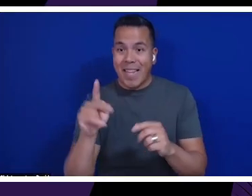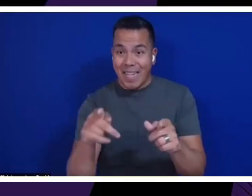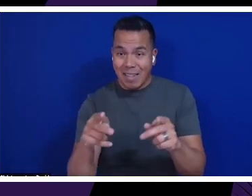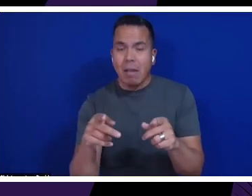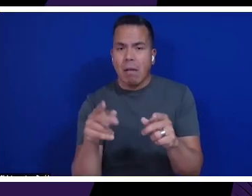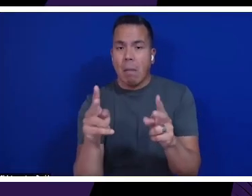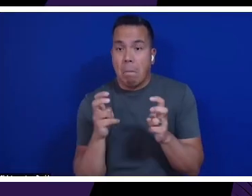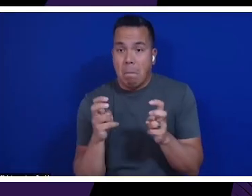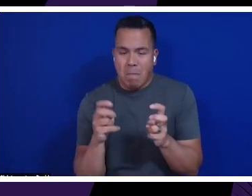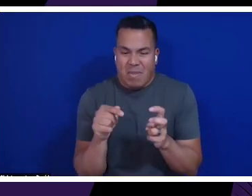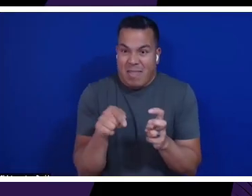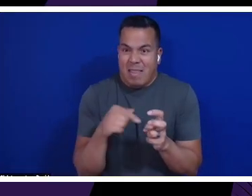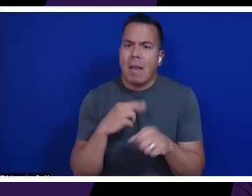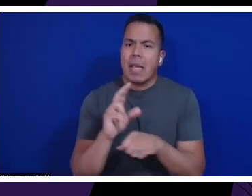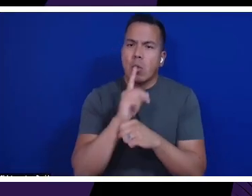example,